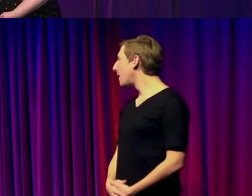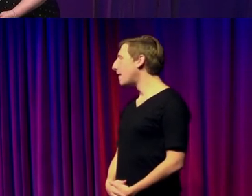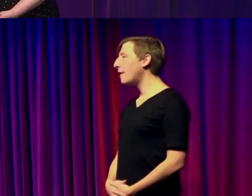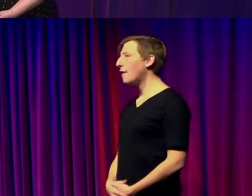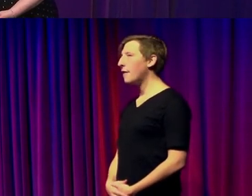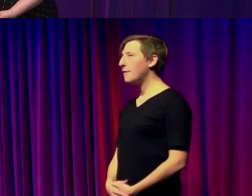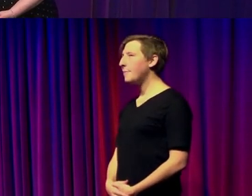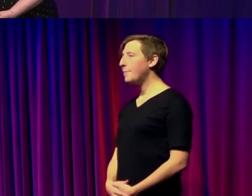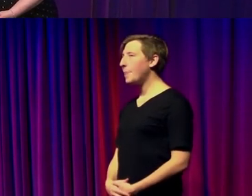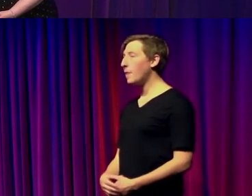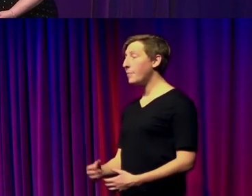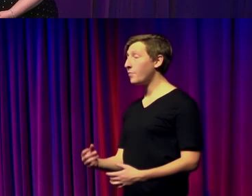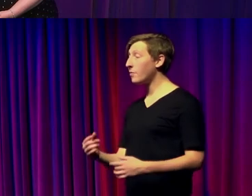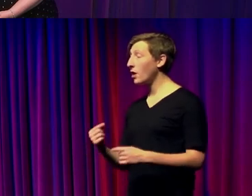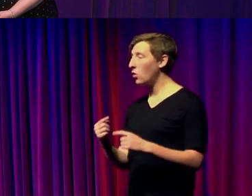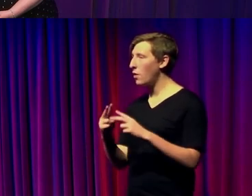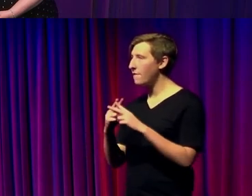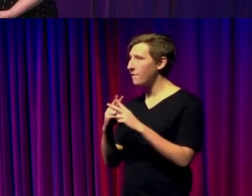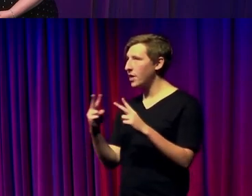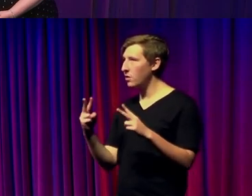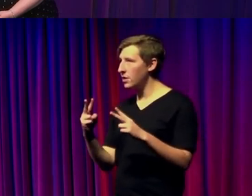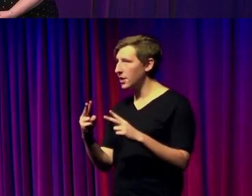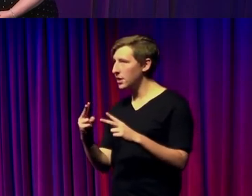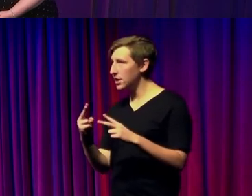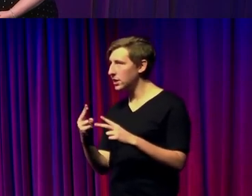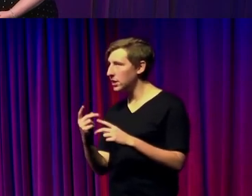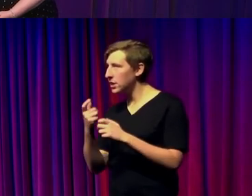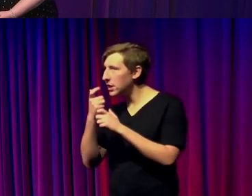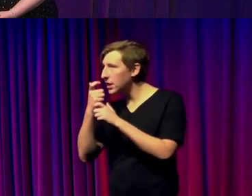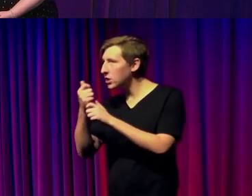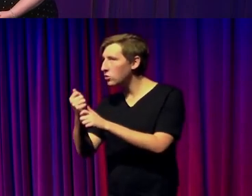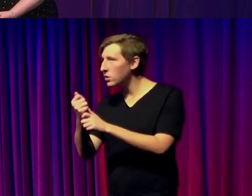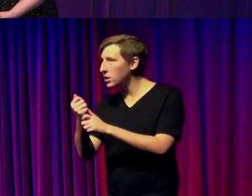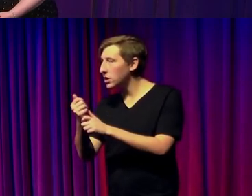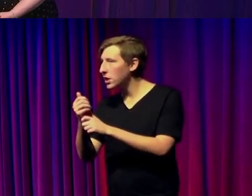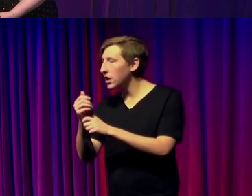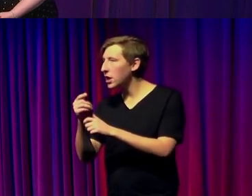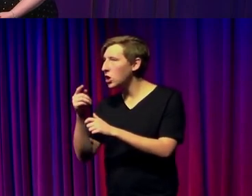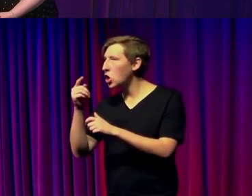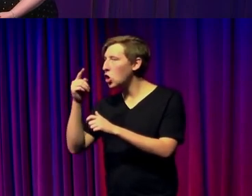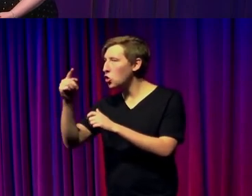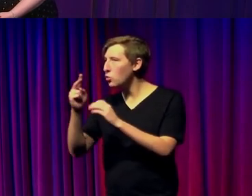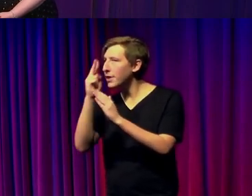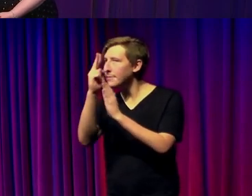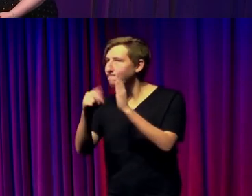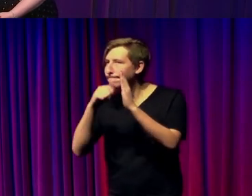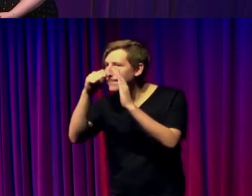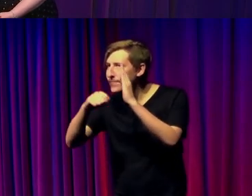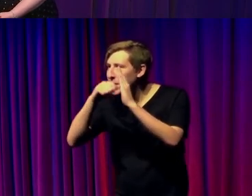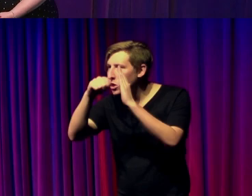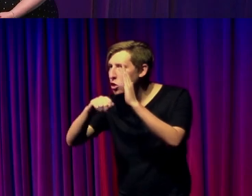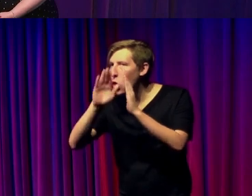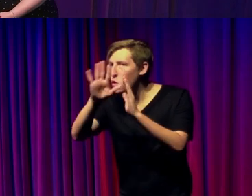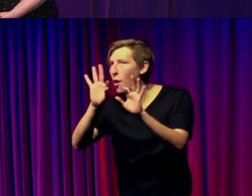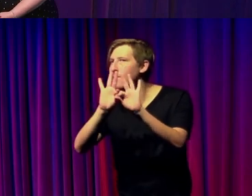We're very interested in the films that you've sent of your family.